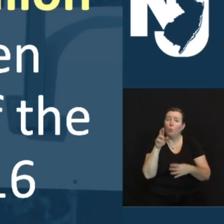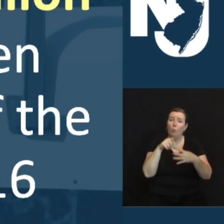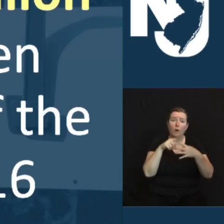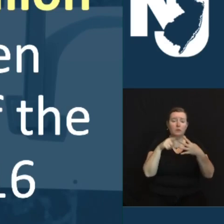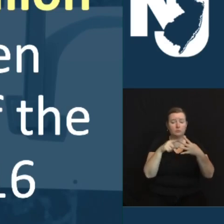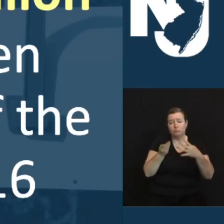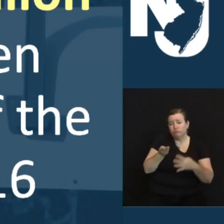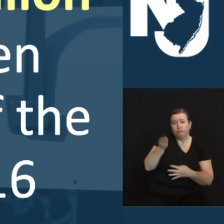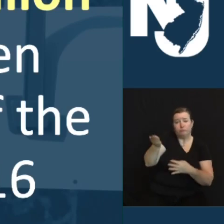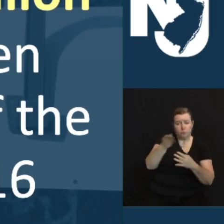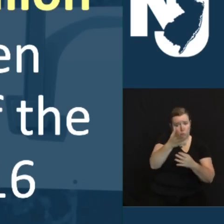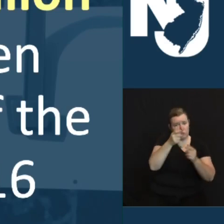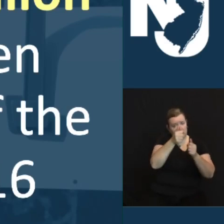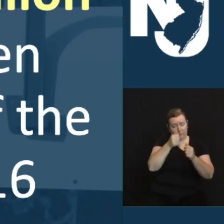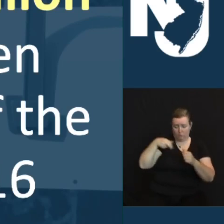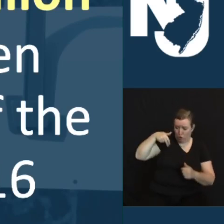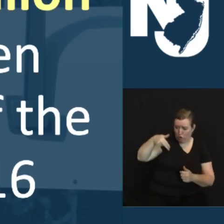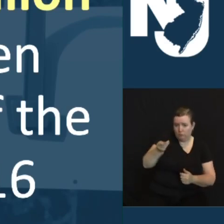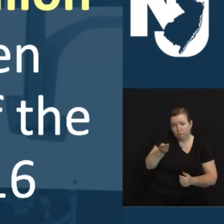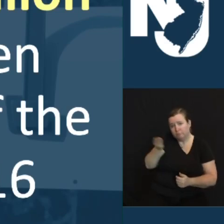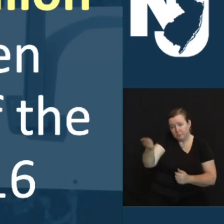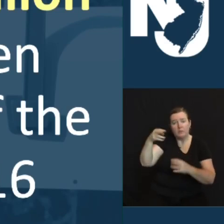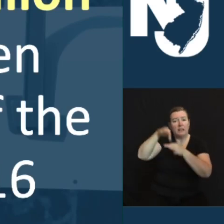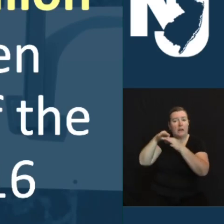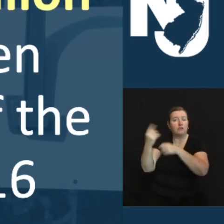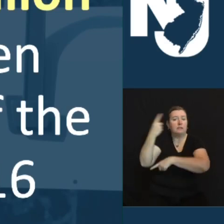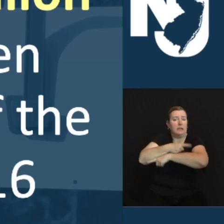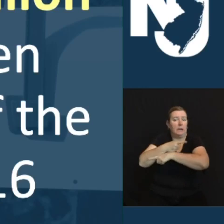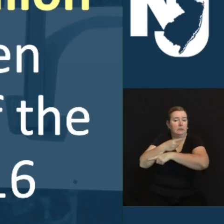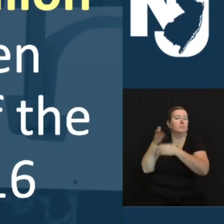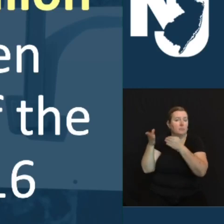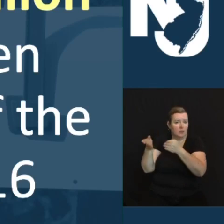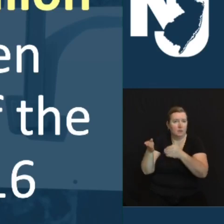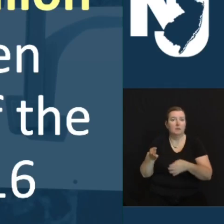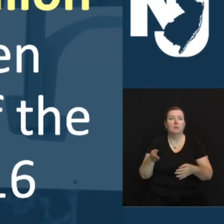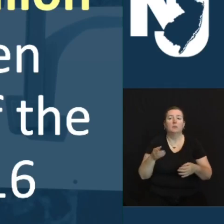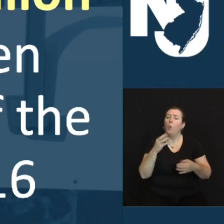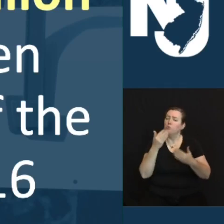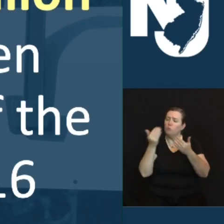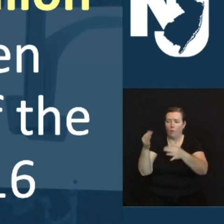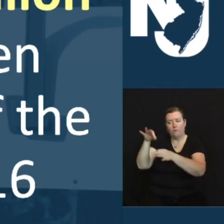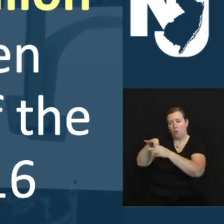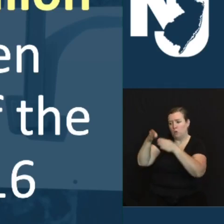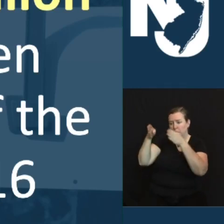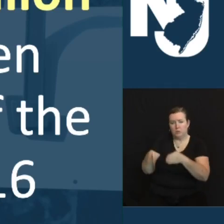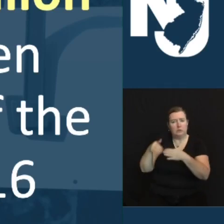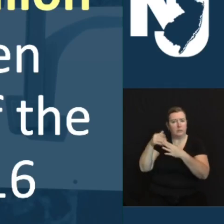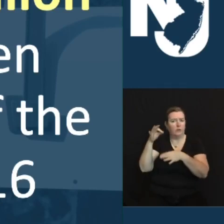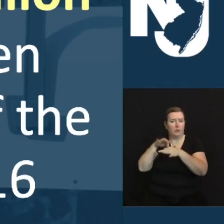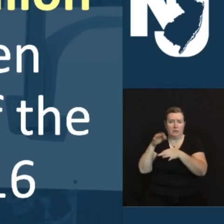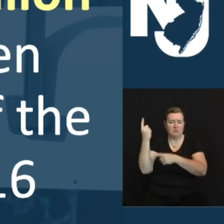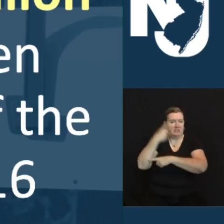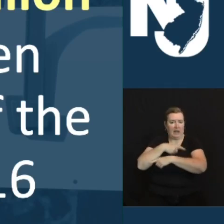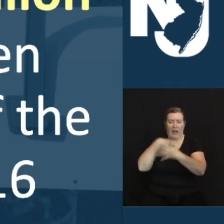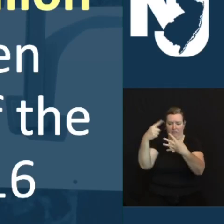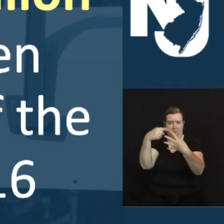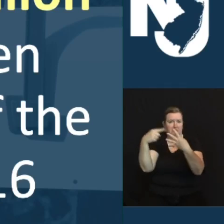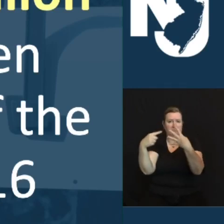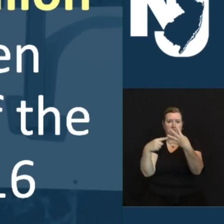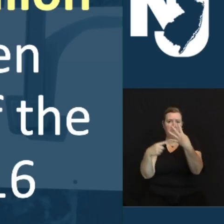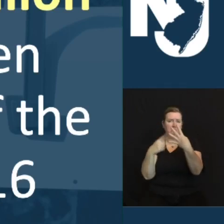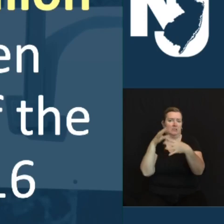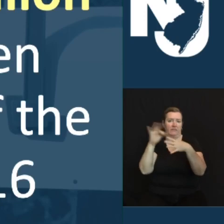of elections or show up and give it to a poll worker on election day. No matter how you do it, your vote by mail ballot is